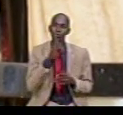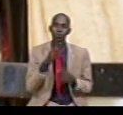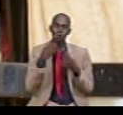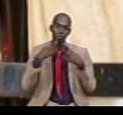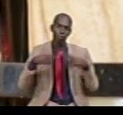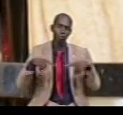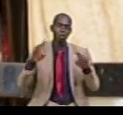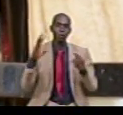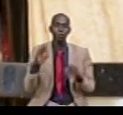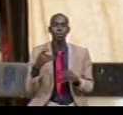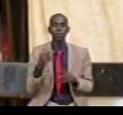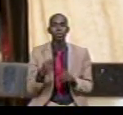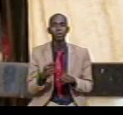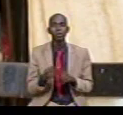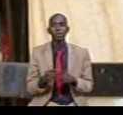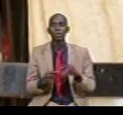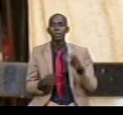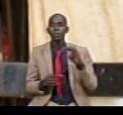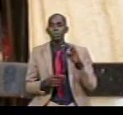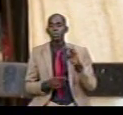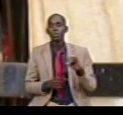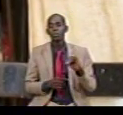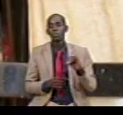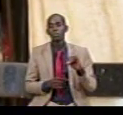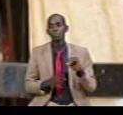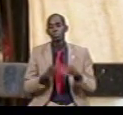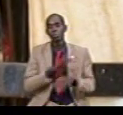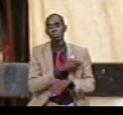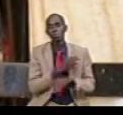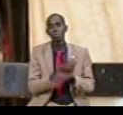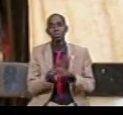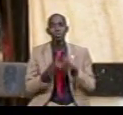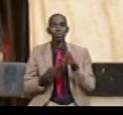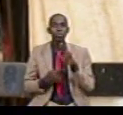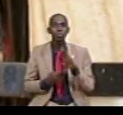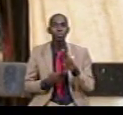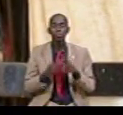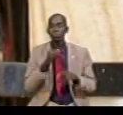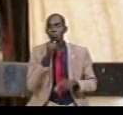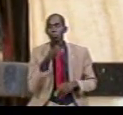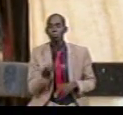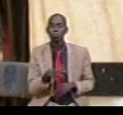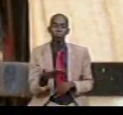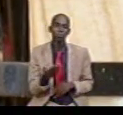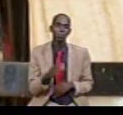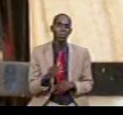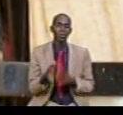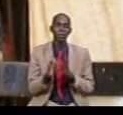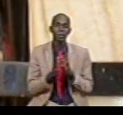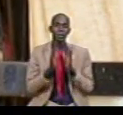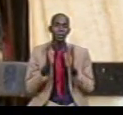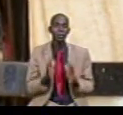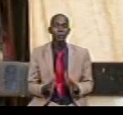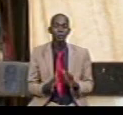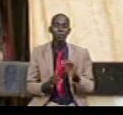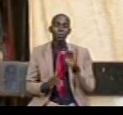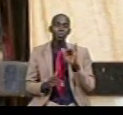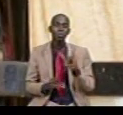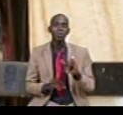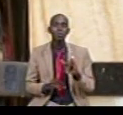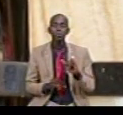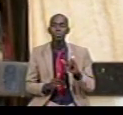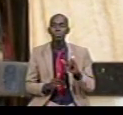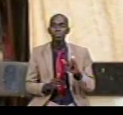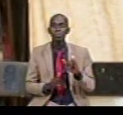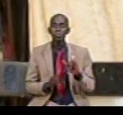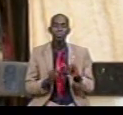gospel. M, mentor per excellence. U, uncompromising Christian. Y, yielded